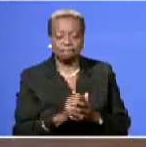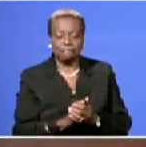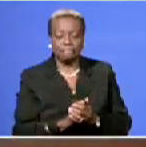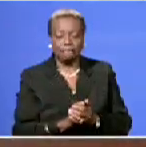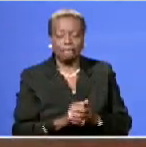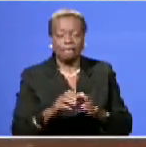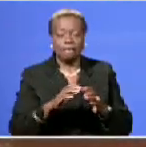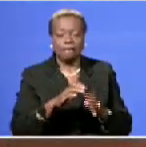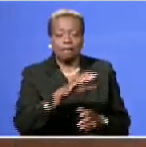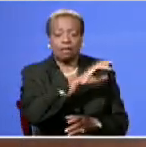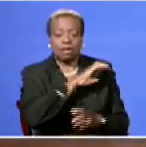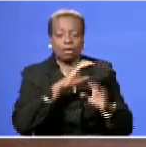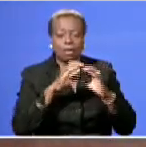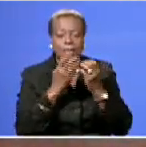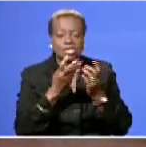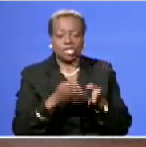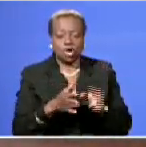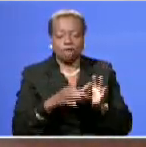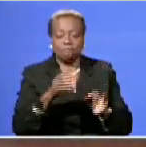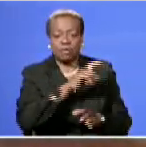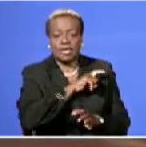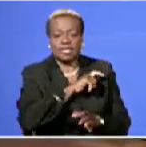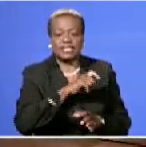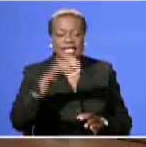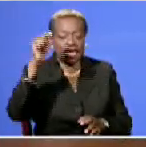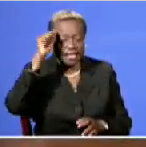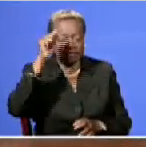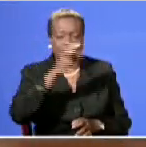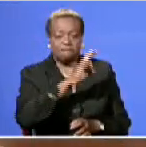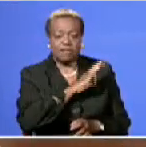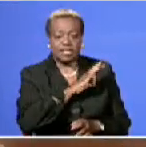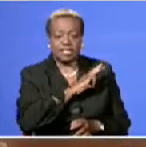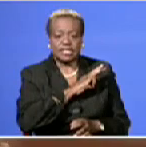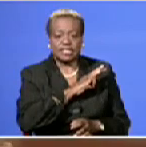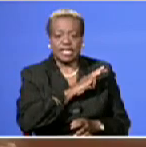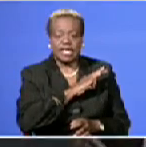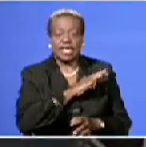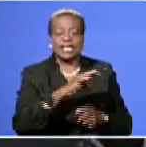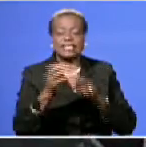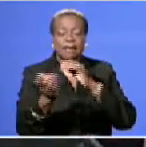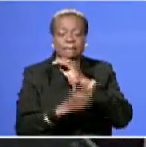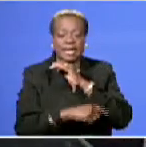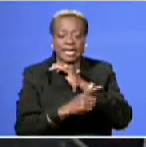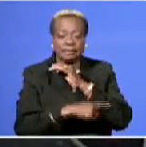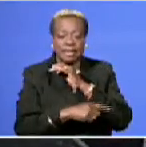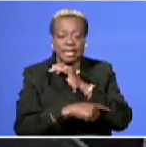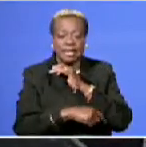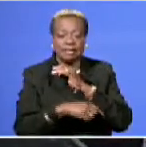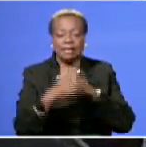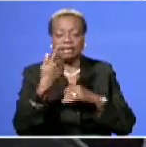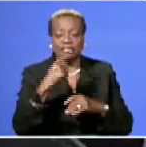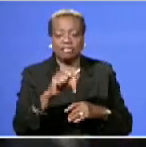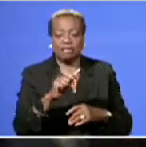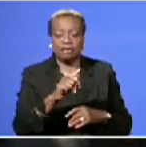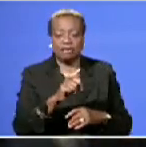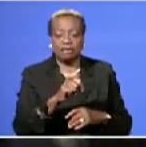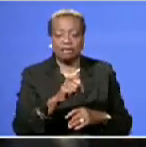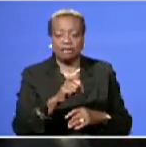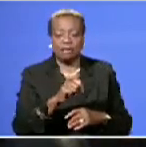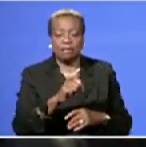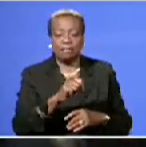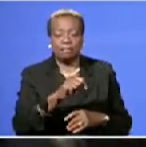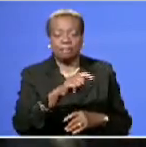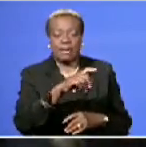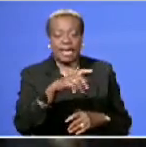Commissioner of Police Anthony Ferguson is laying the blame for abusive police officers at the feet of parents and the wider